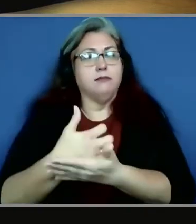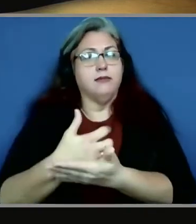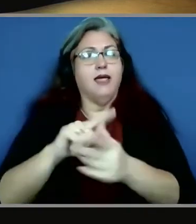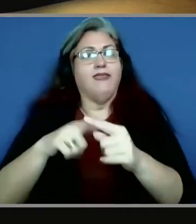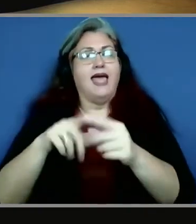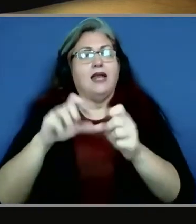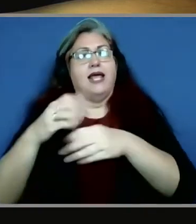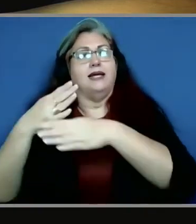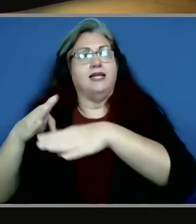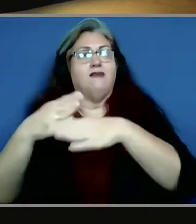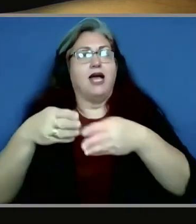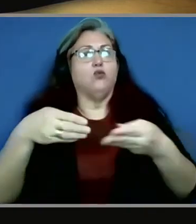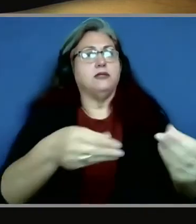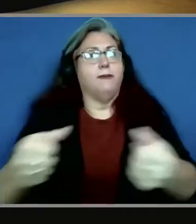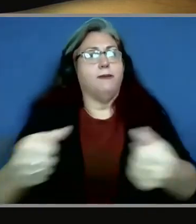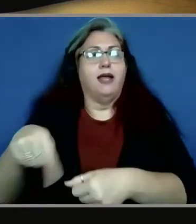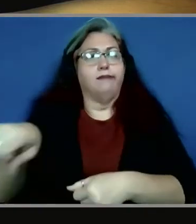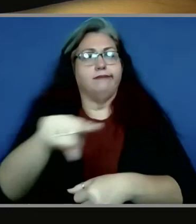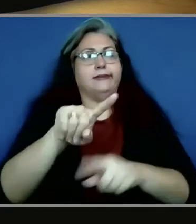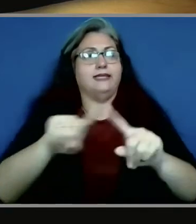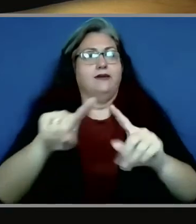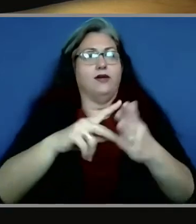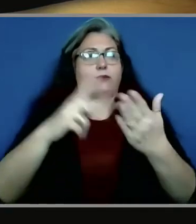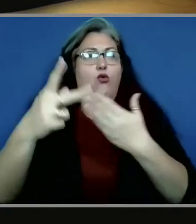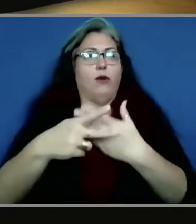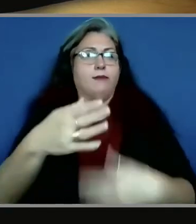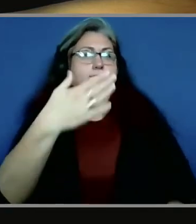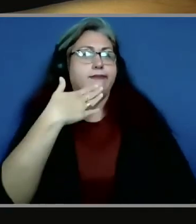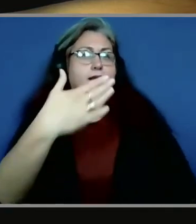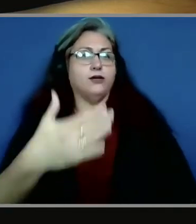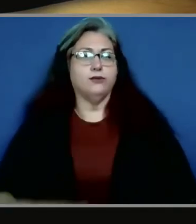up and spent on the much needed programs. Thank you.